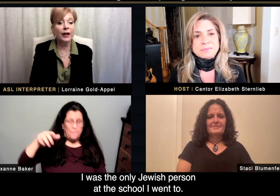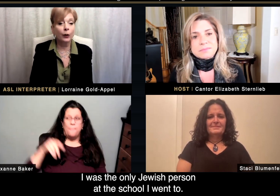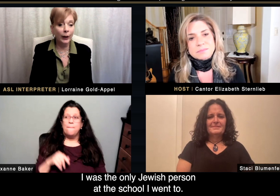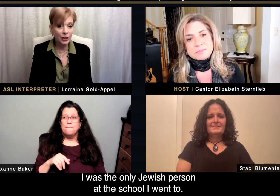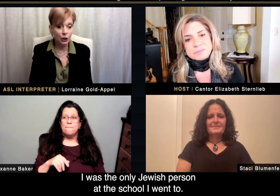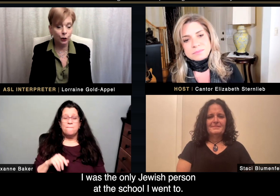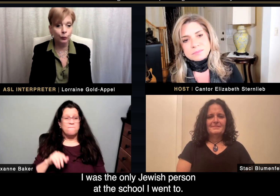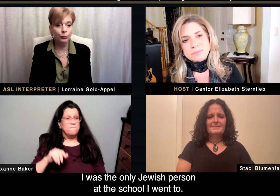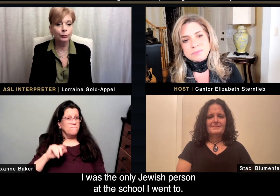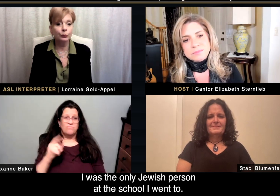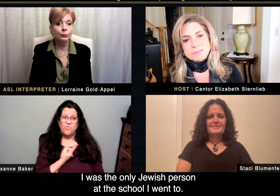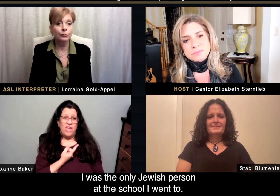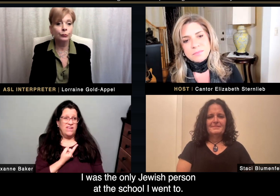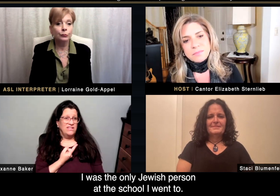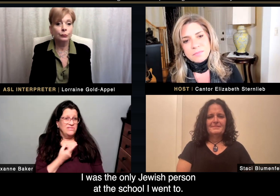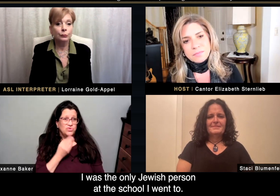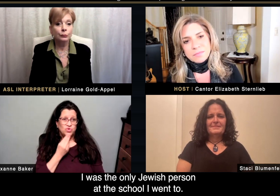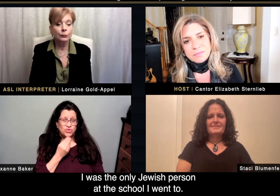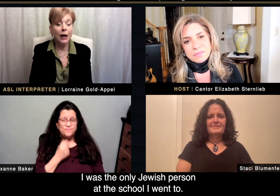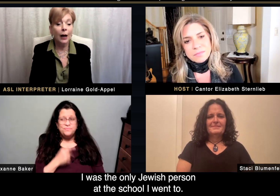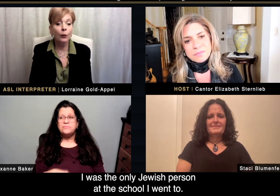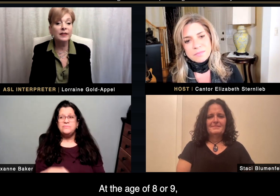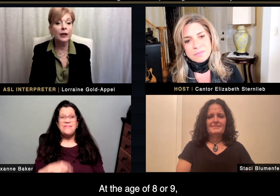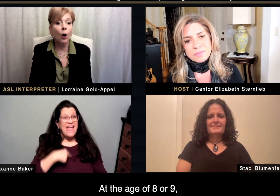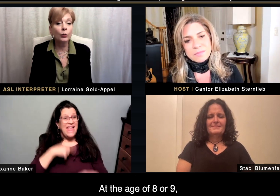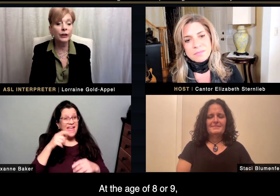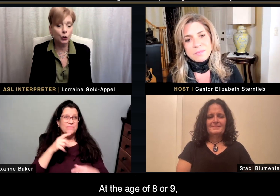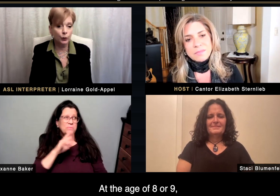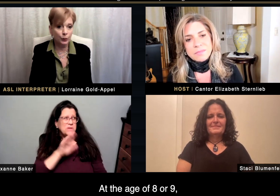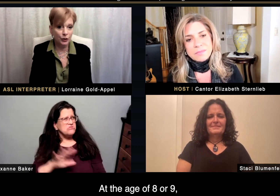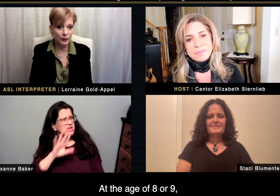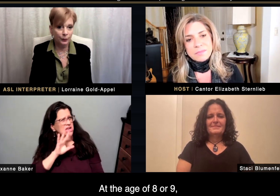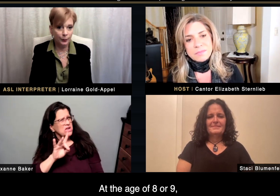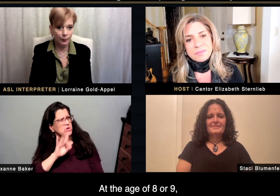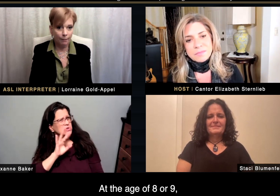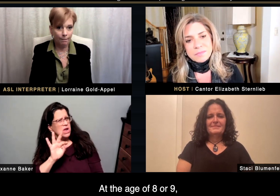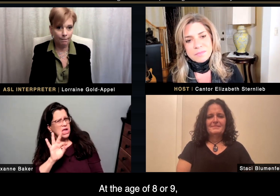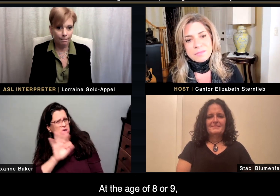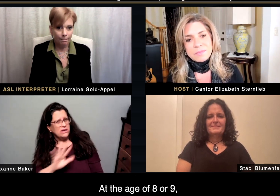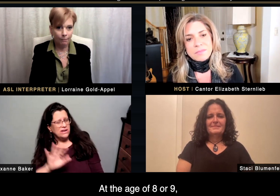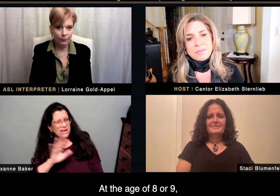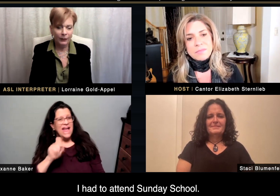The school that I went to, I was the only Jewish person.